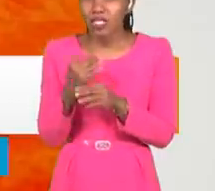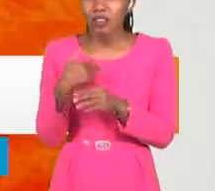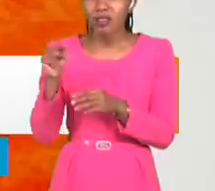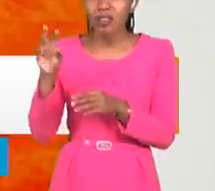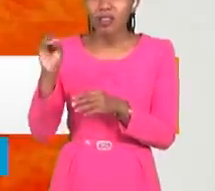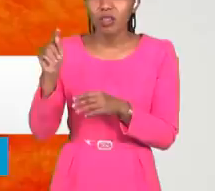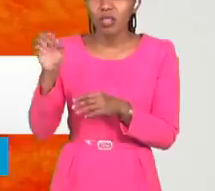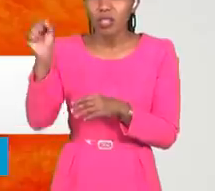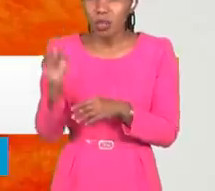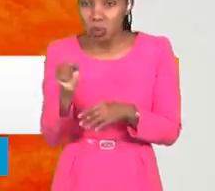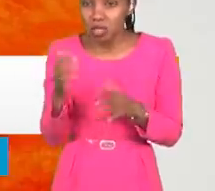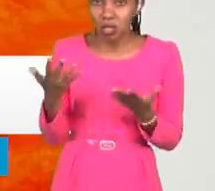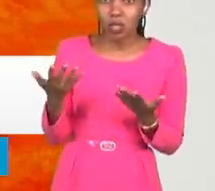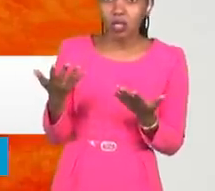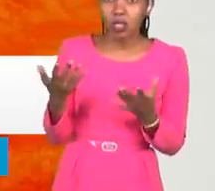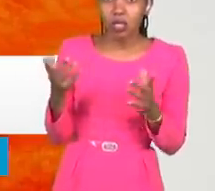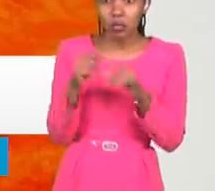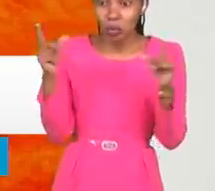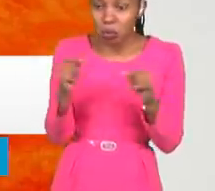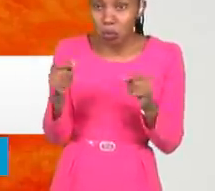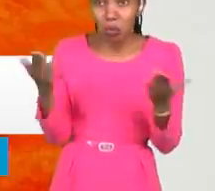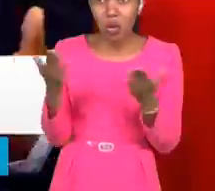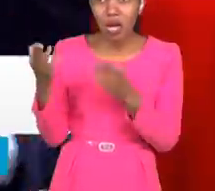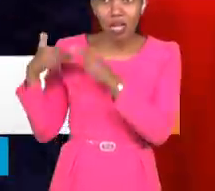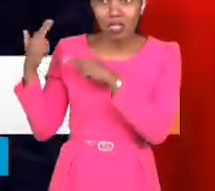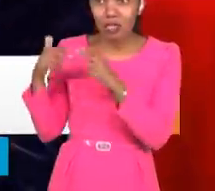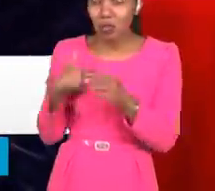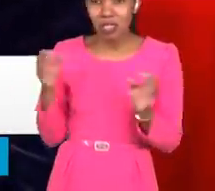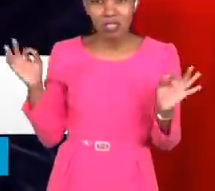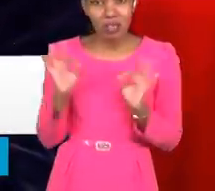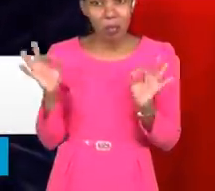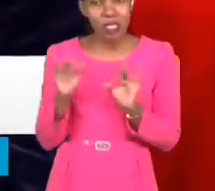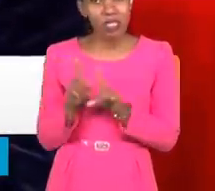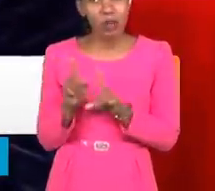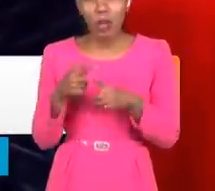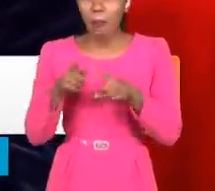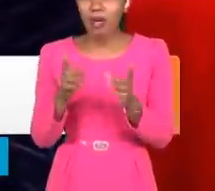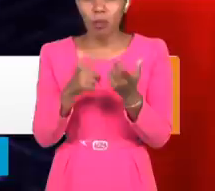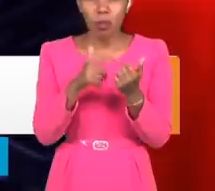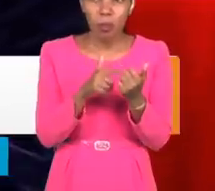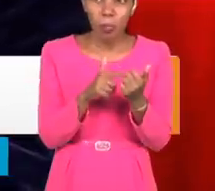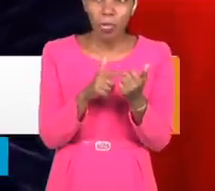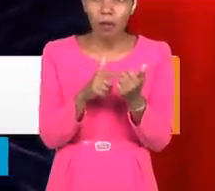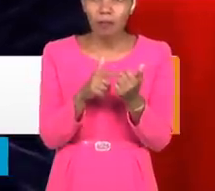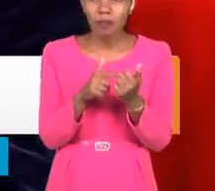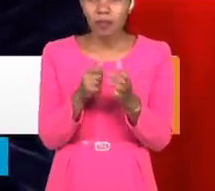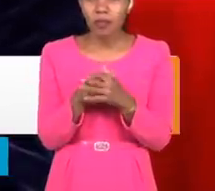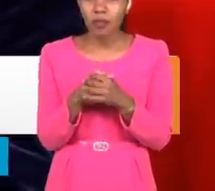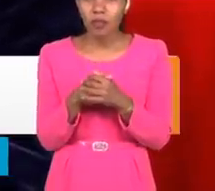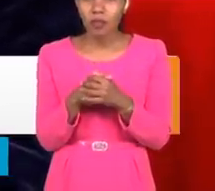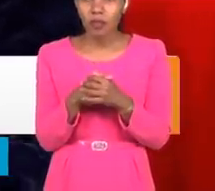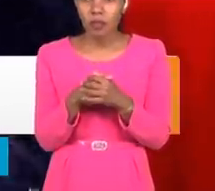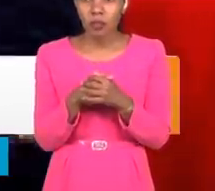didn't know maths can have notes. Notes near history. I saw that. I was surprised. Yeah. But statistics has. But look at